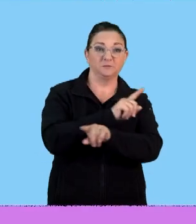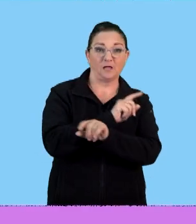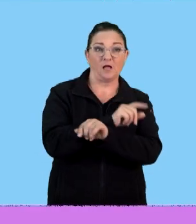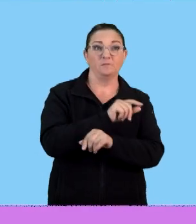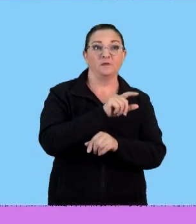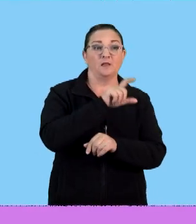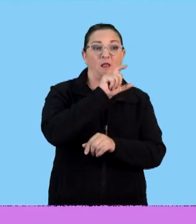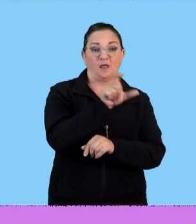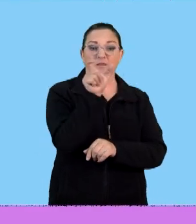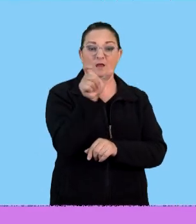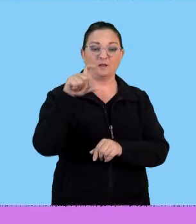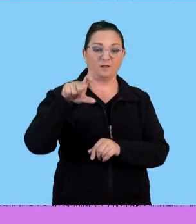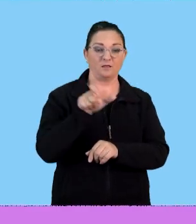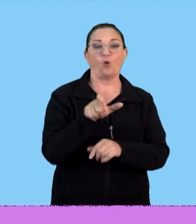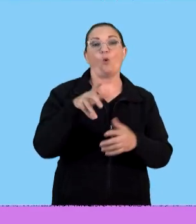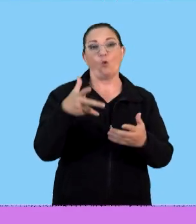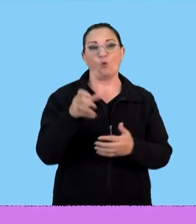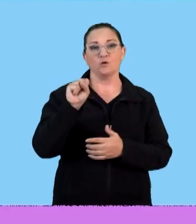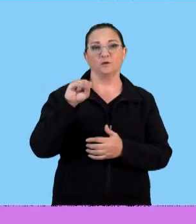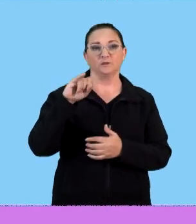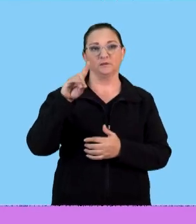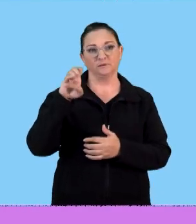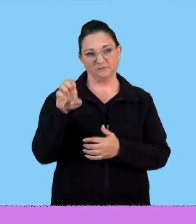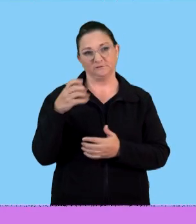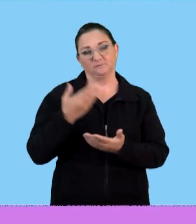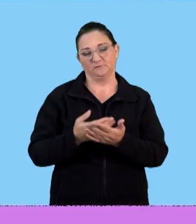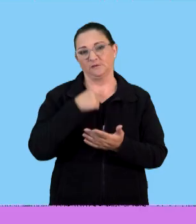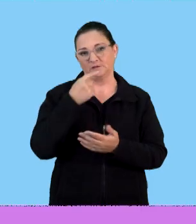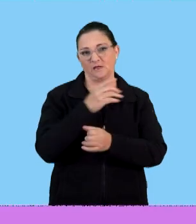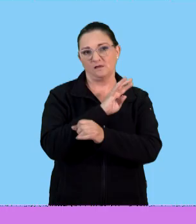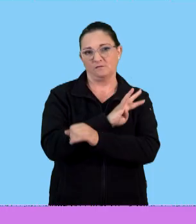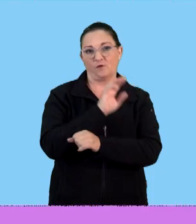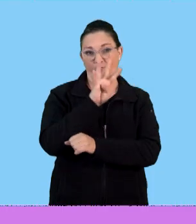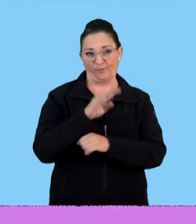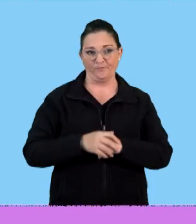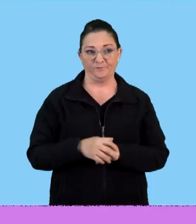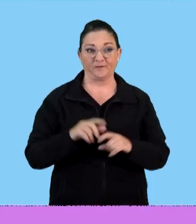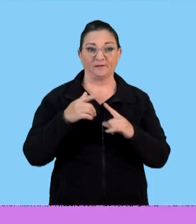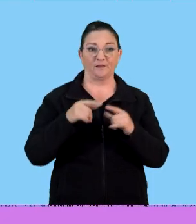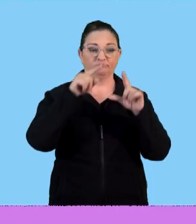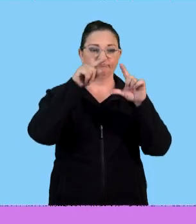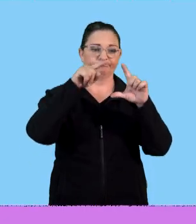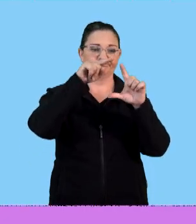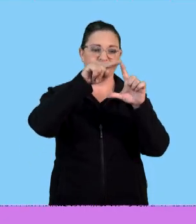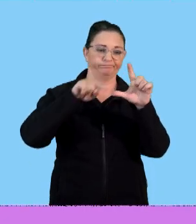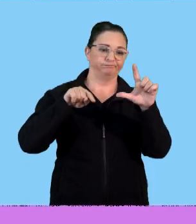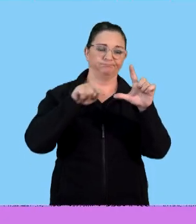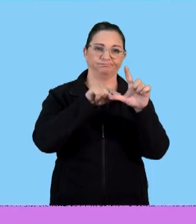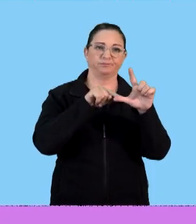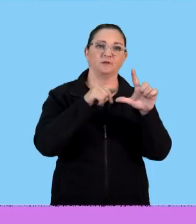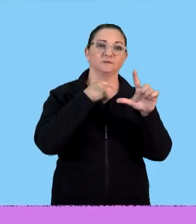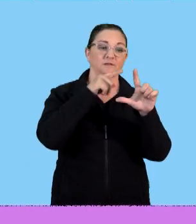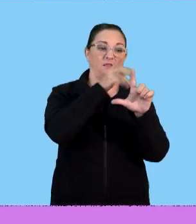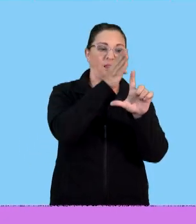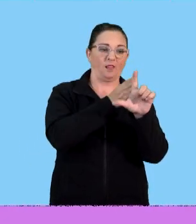can say it's 4 times the side, as indicated in our diagram there. Then when looking at the triangle, right, we will